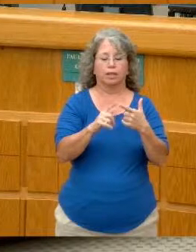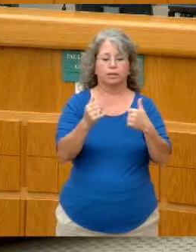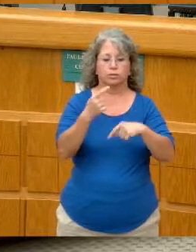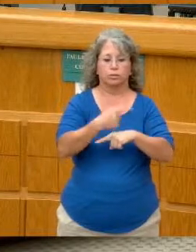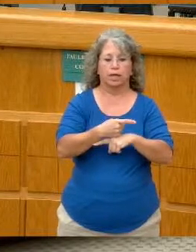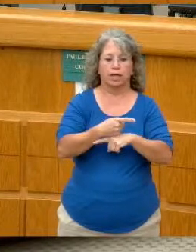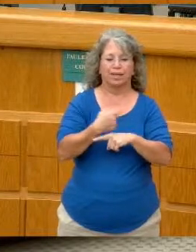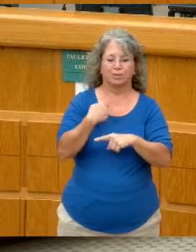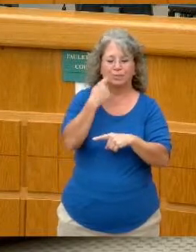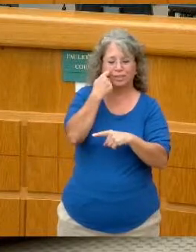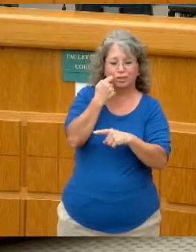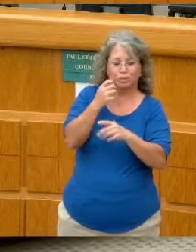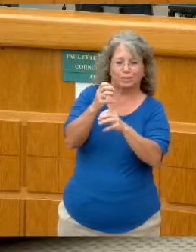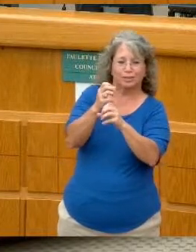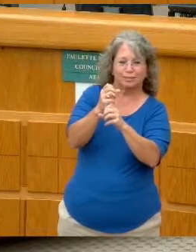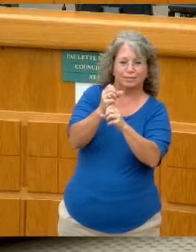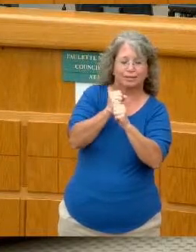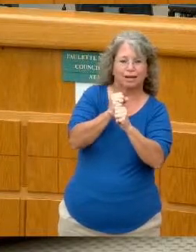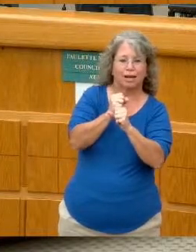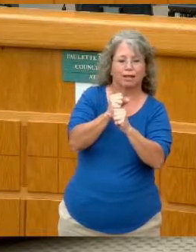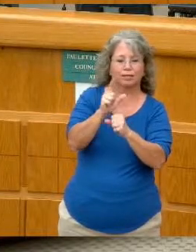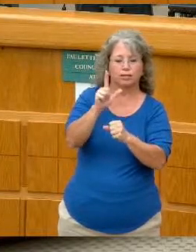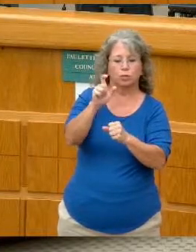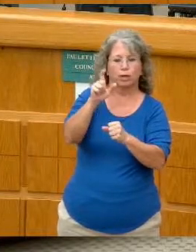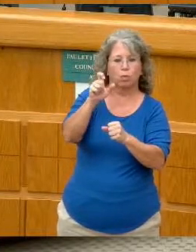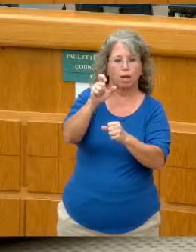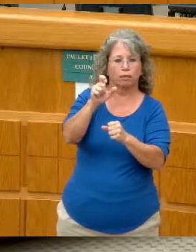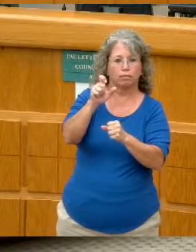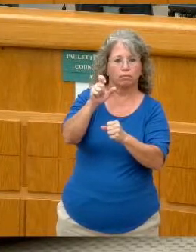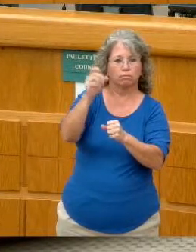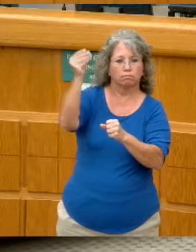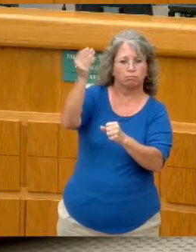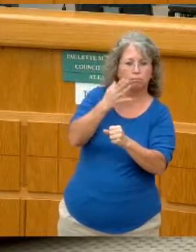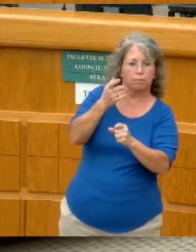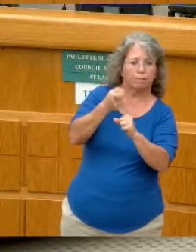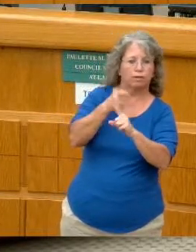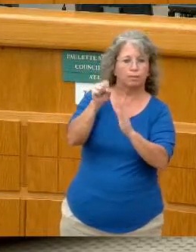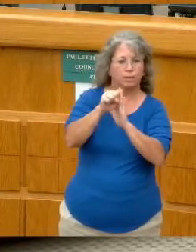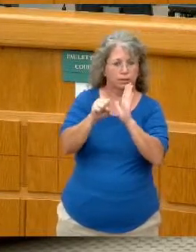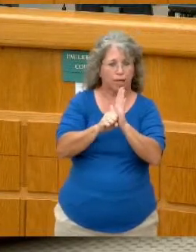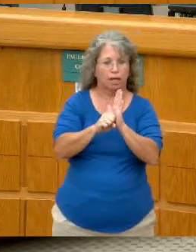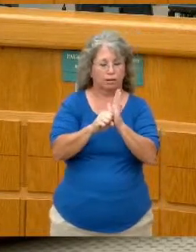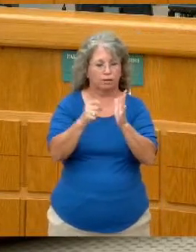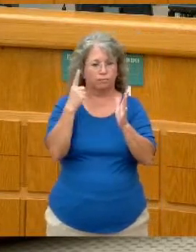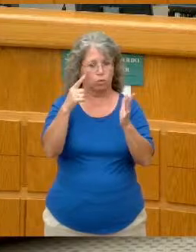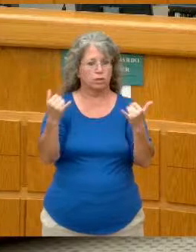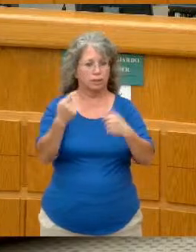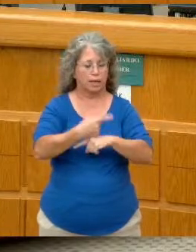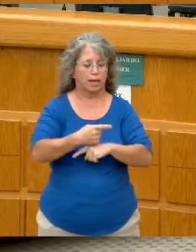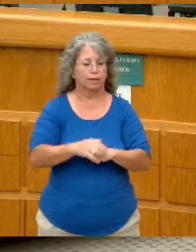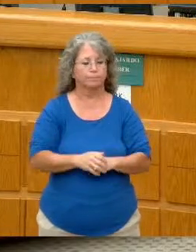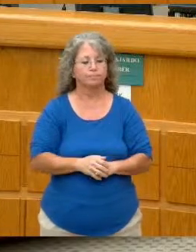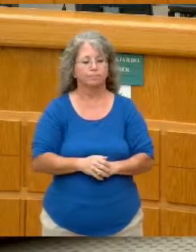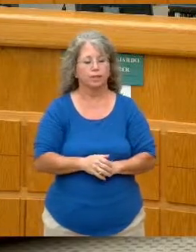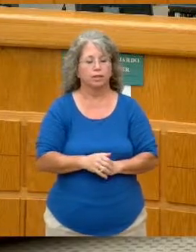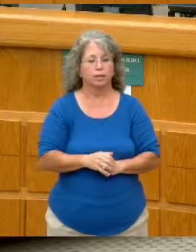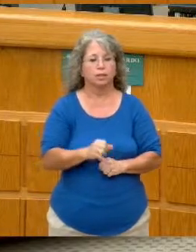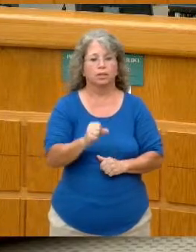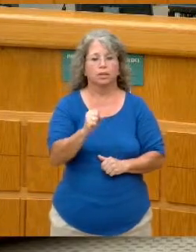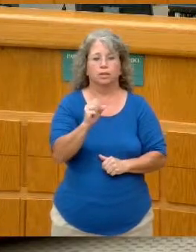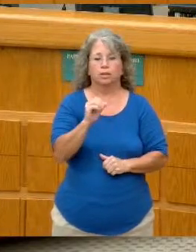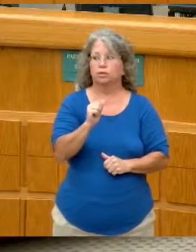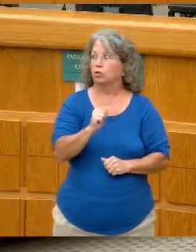20th, we only received 21 today. And so you can see those. And then